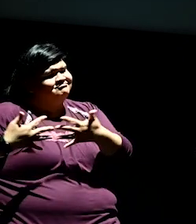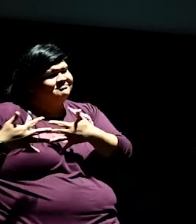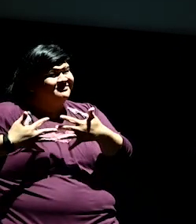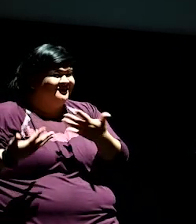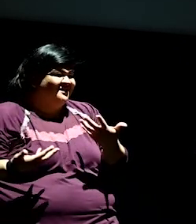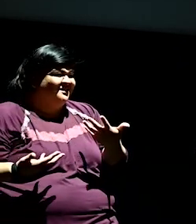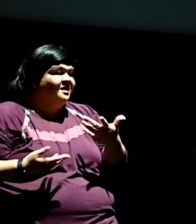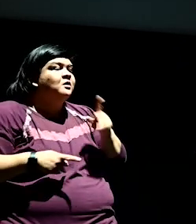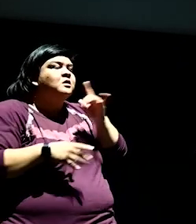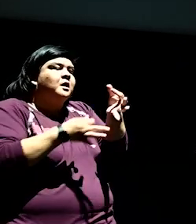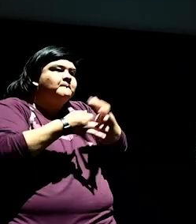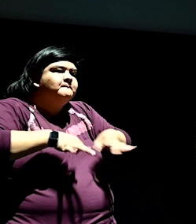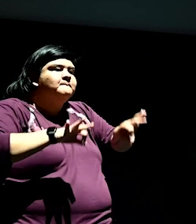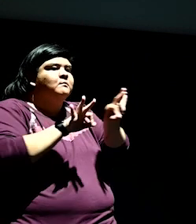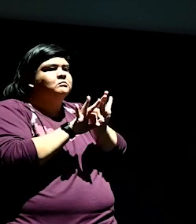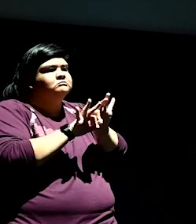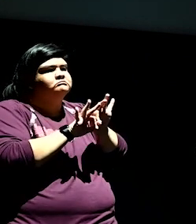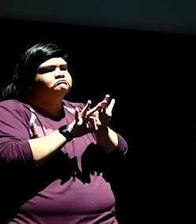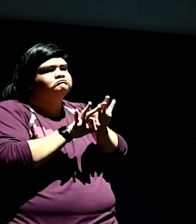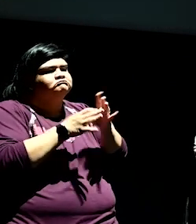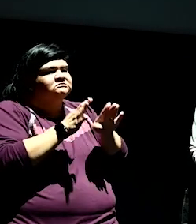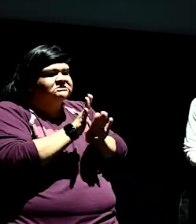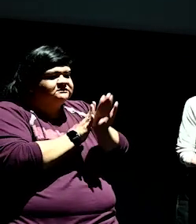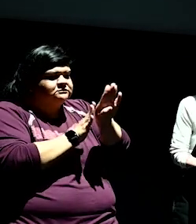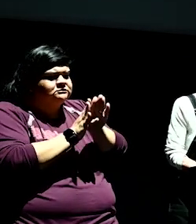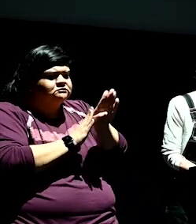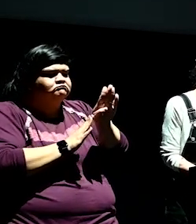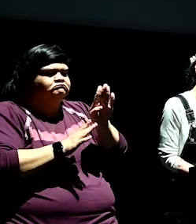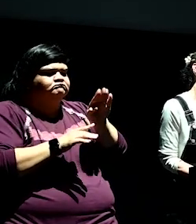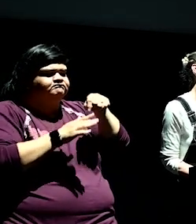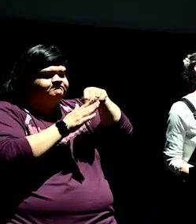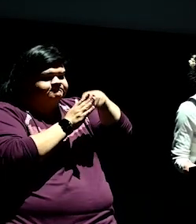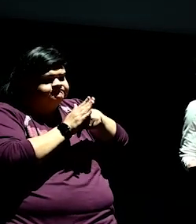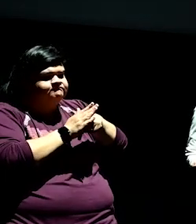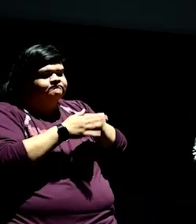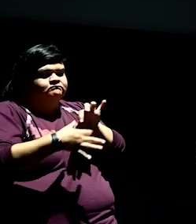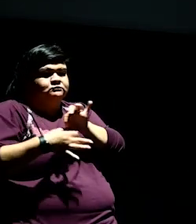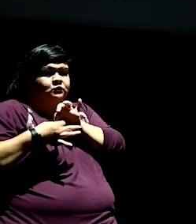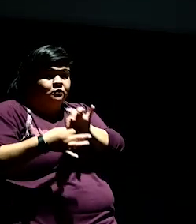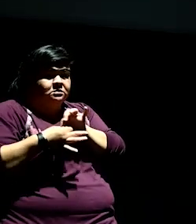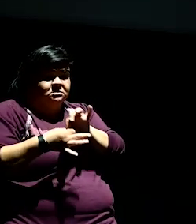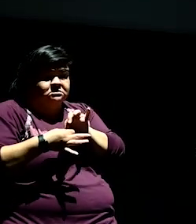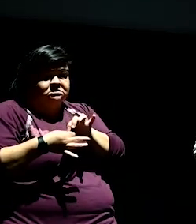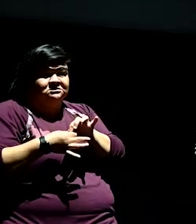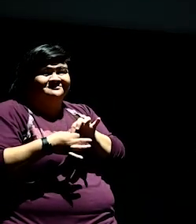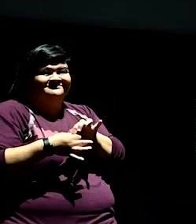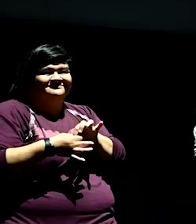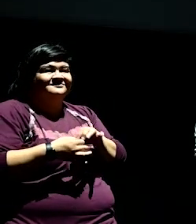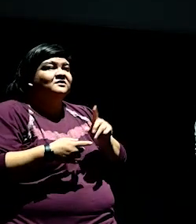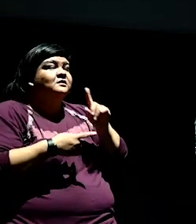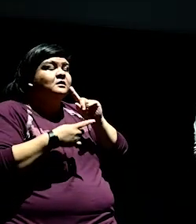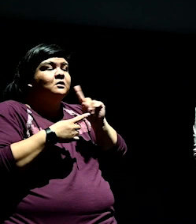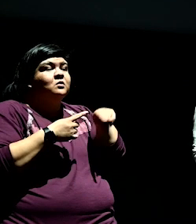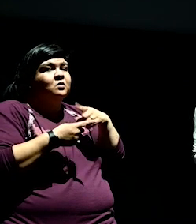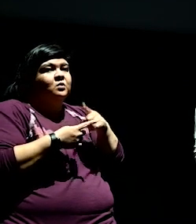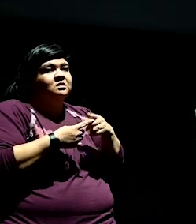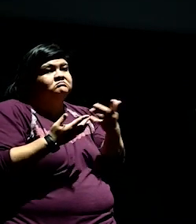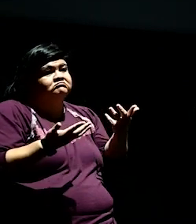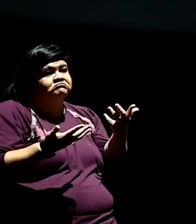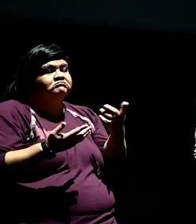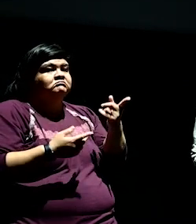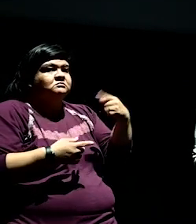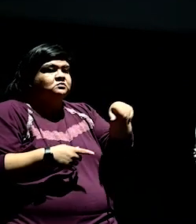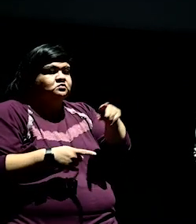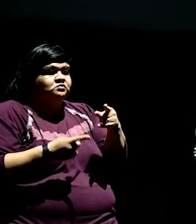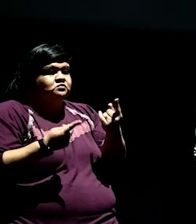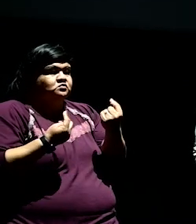It's important to build the meaningful relationships, so when you get into